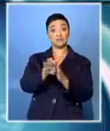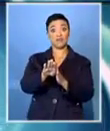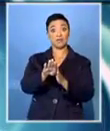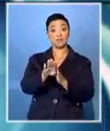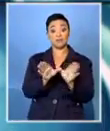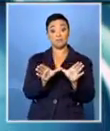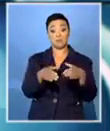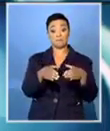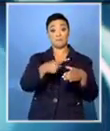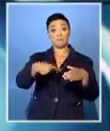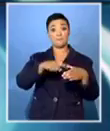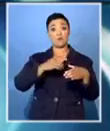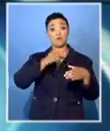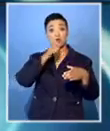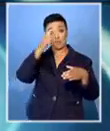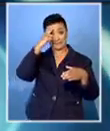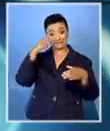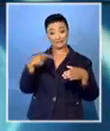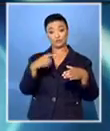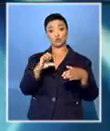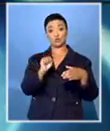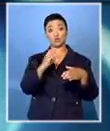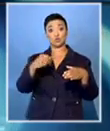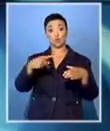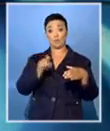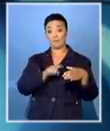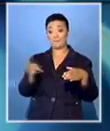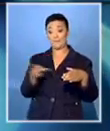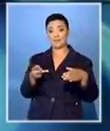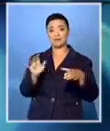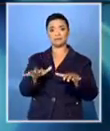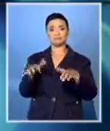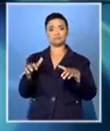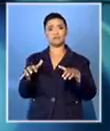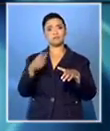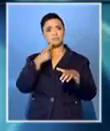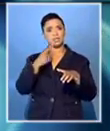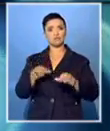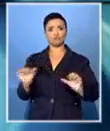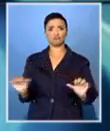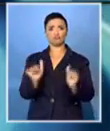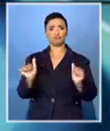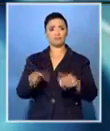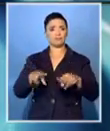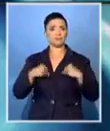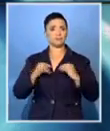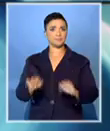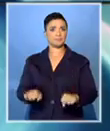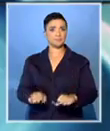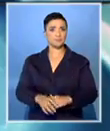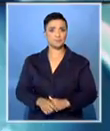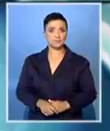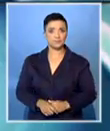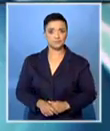held accountable. The Social Development Portfolio Committee and SCOPA have welcomed the ruling.